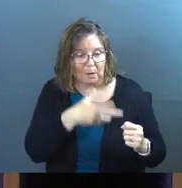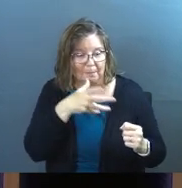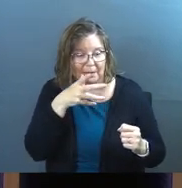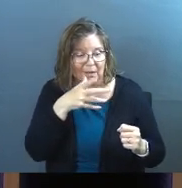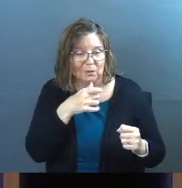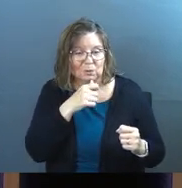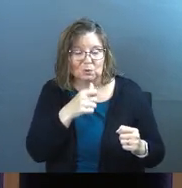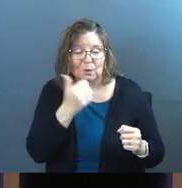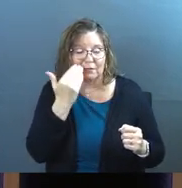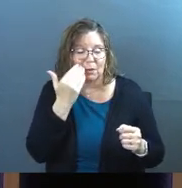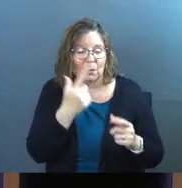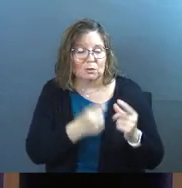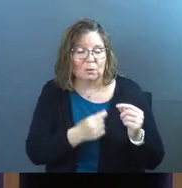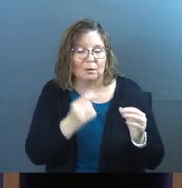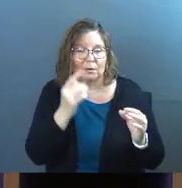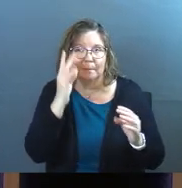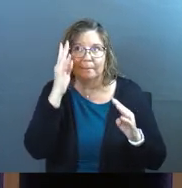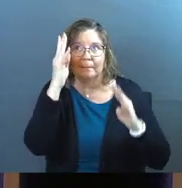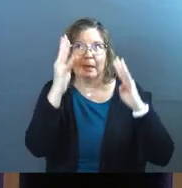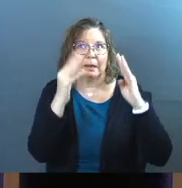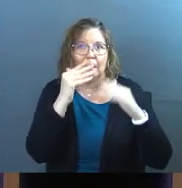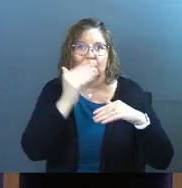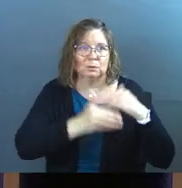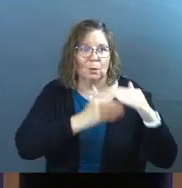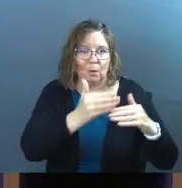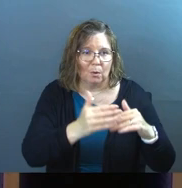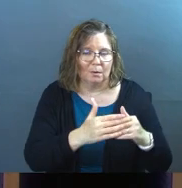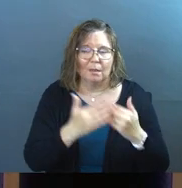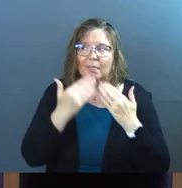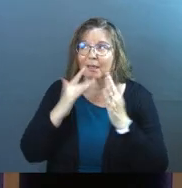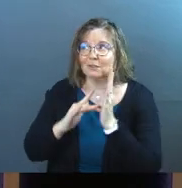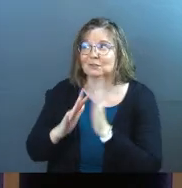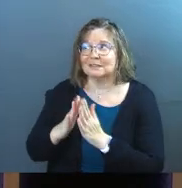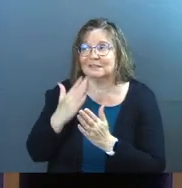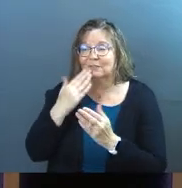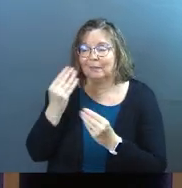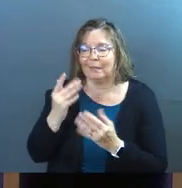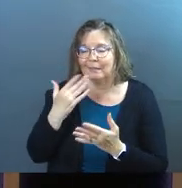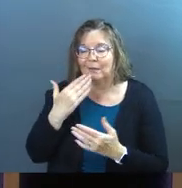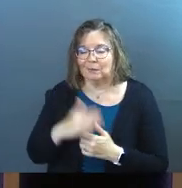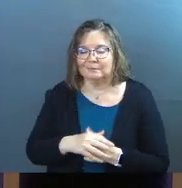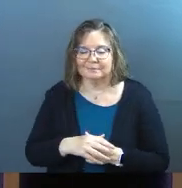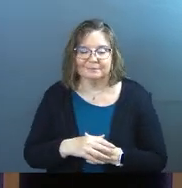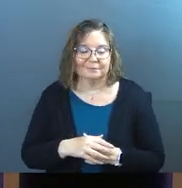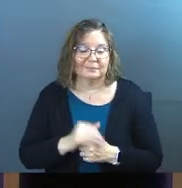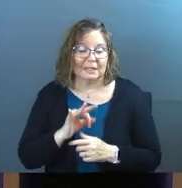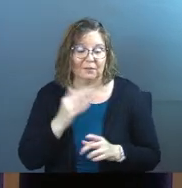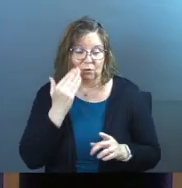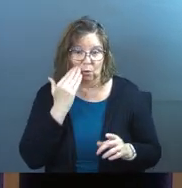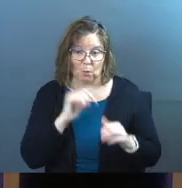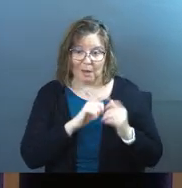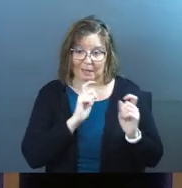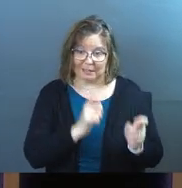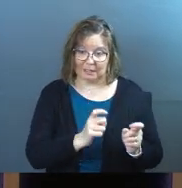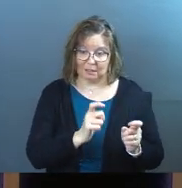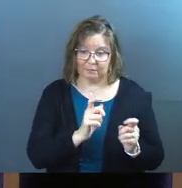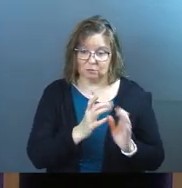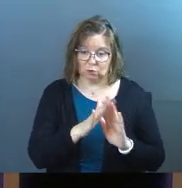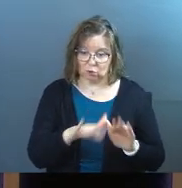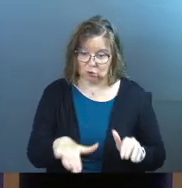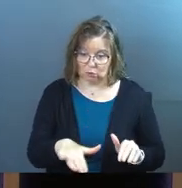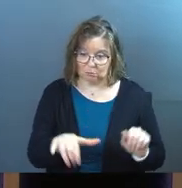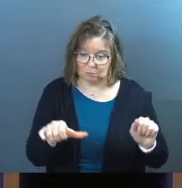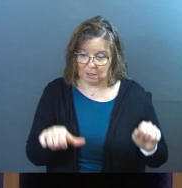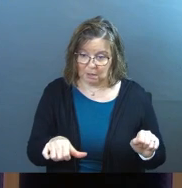who hardly even know what you're doing. Thank you, Jesus. Thank you so much. If you know how to give good gifts to your